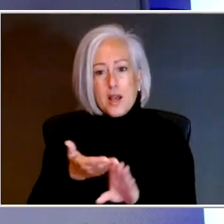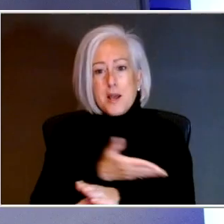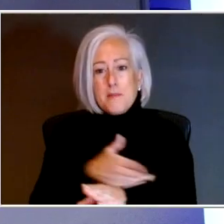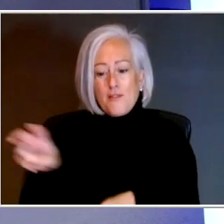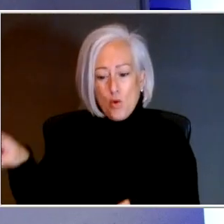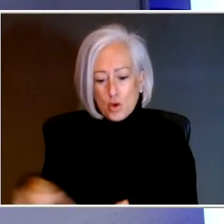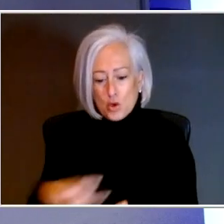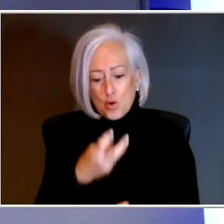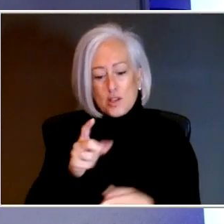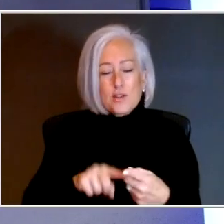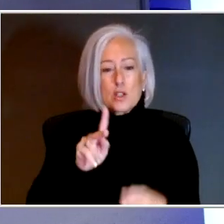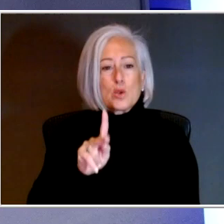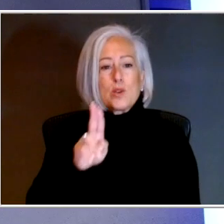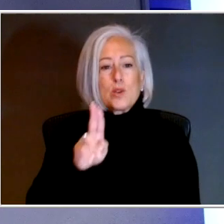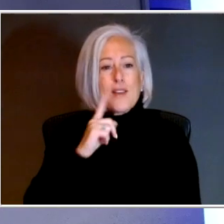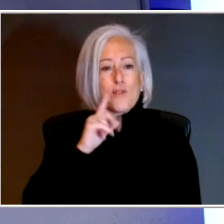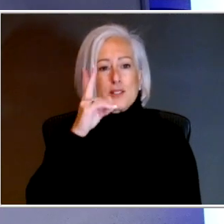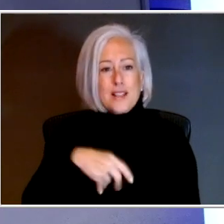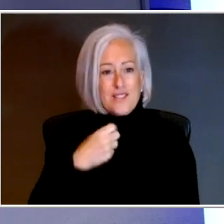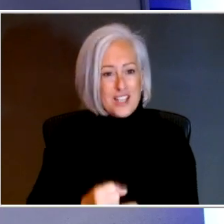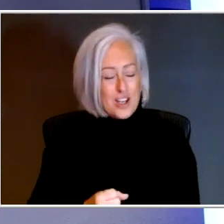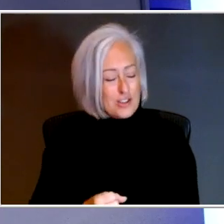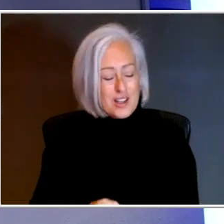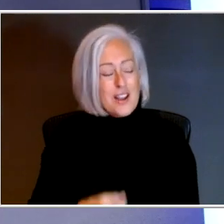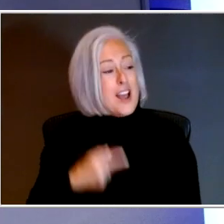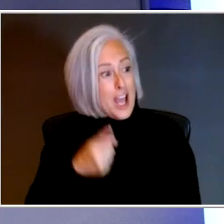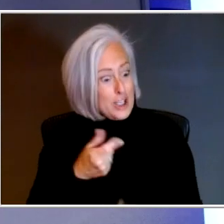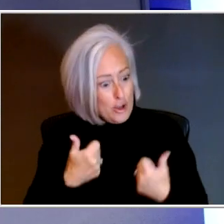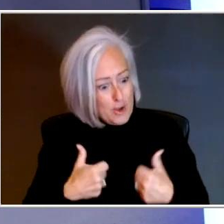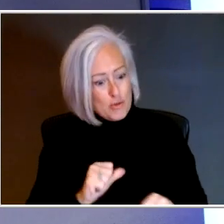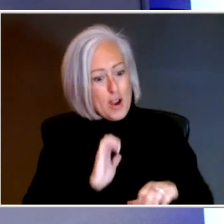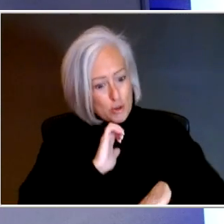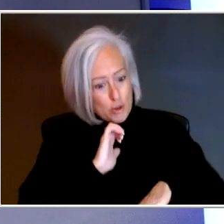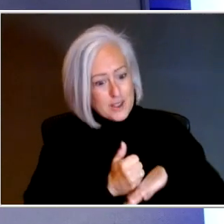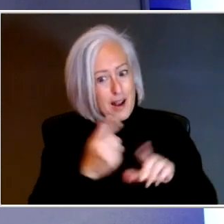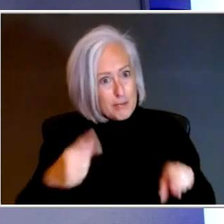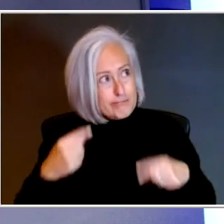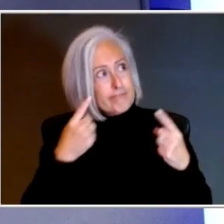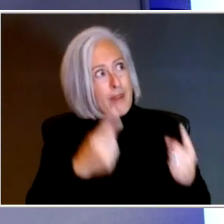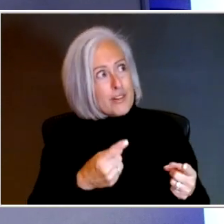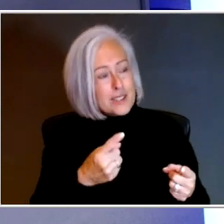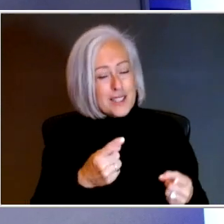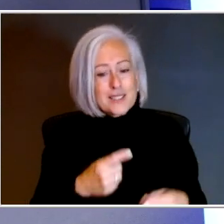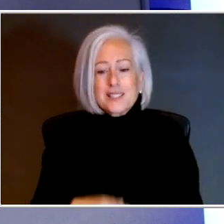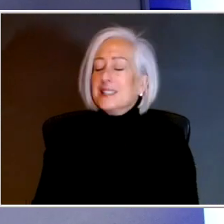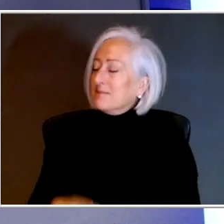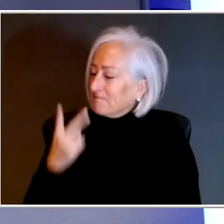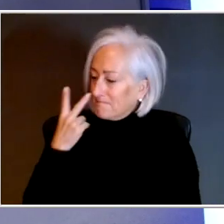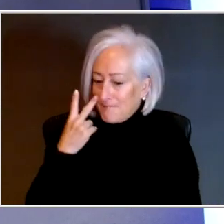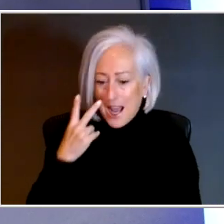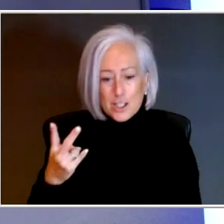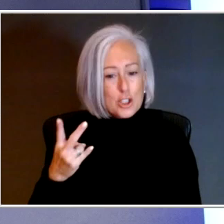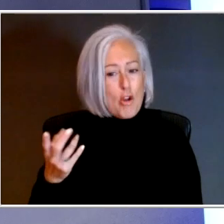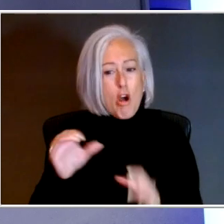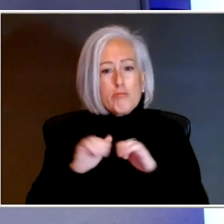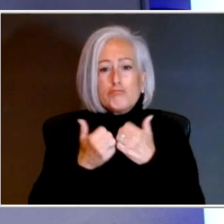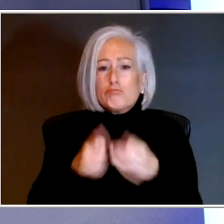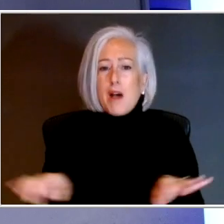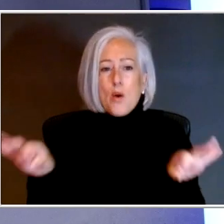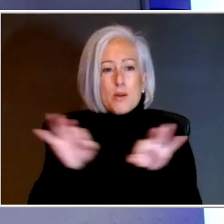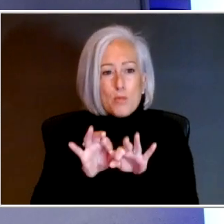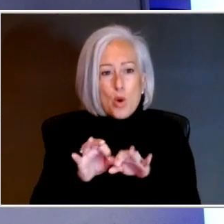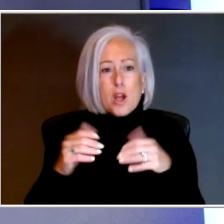you said you've been pushing for this ever since. Ever since, yes. And here we saw are. The need, I saw the importance of having a